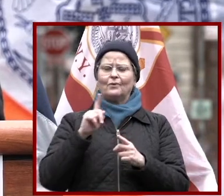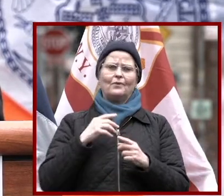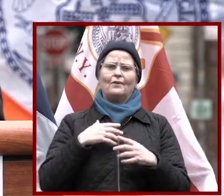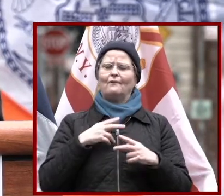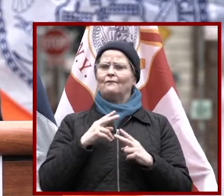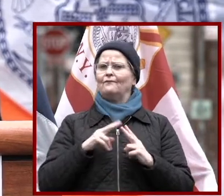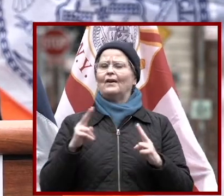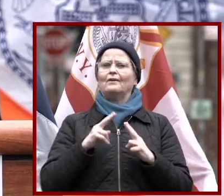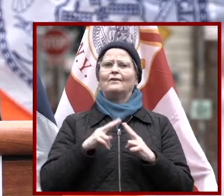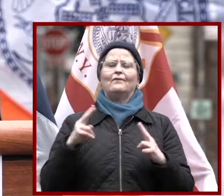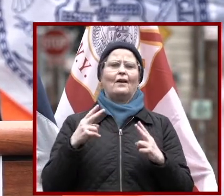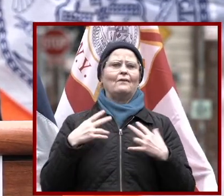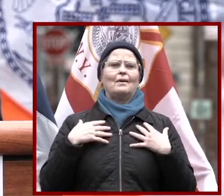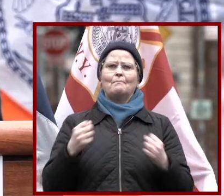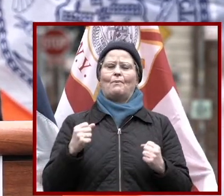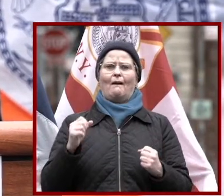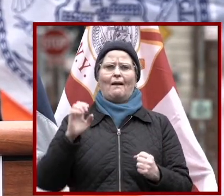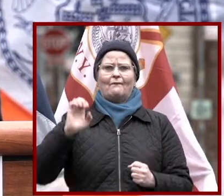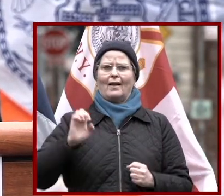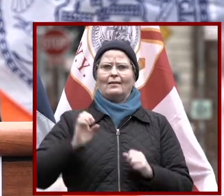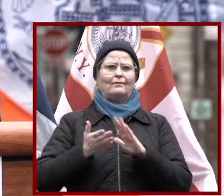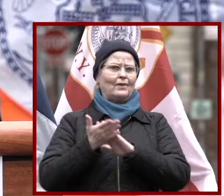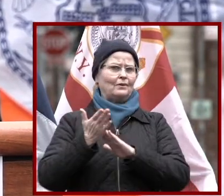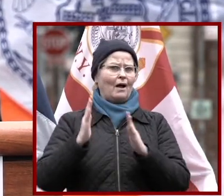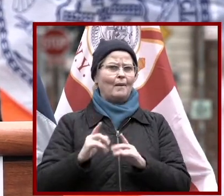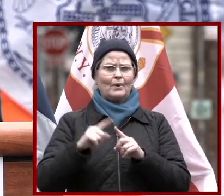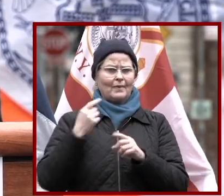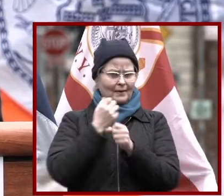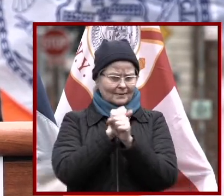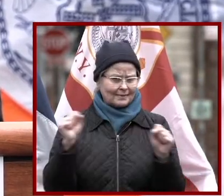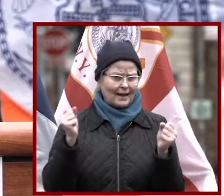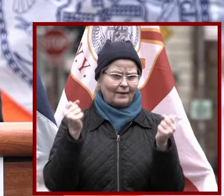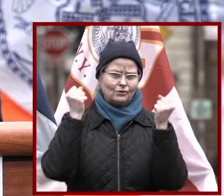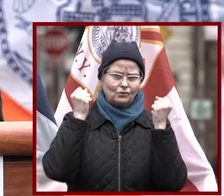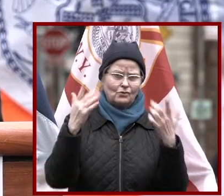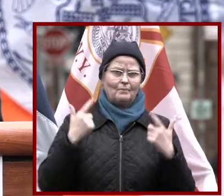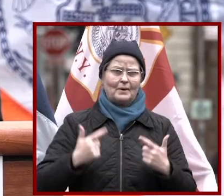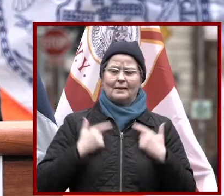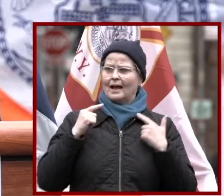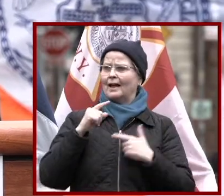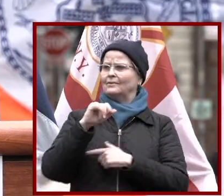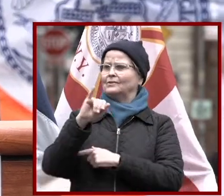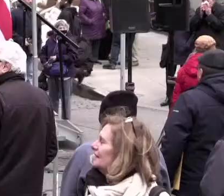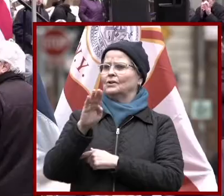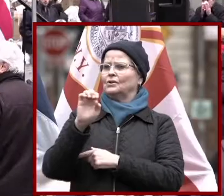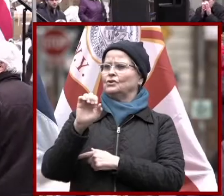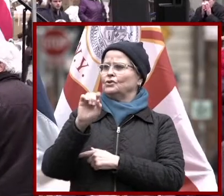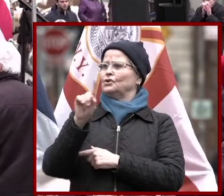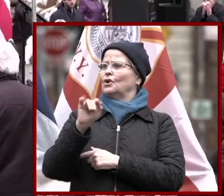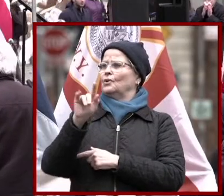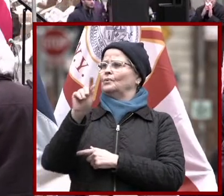courageous elevator operator who saved so many lives, Joe Zito.